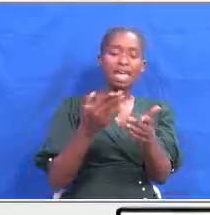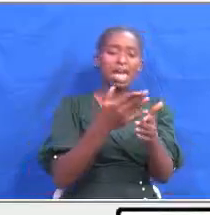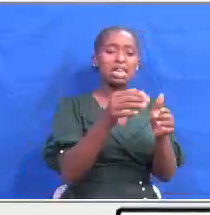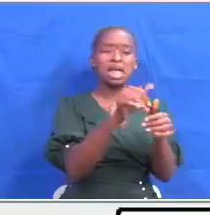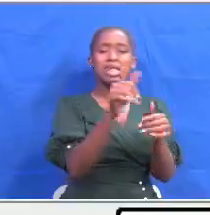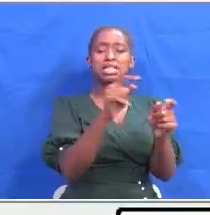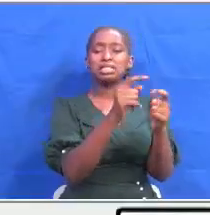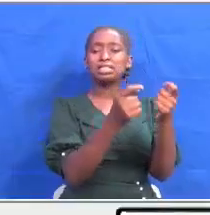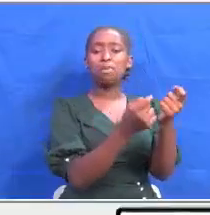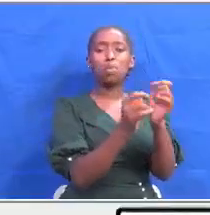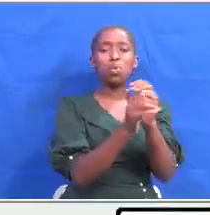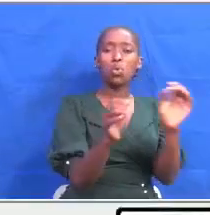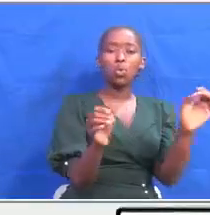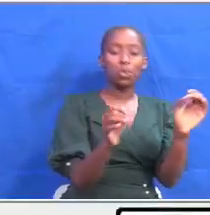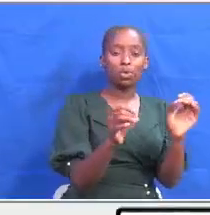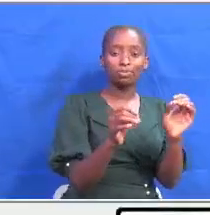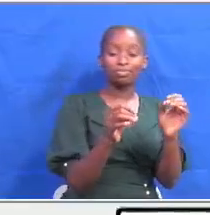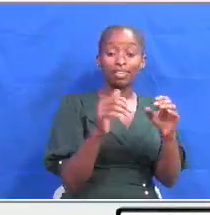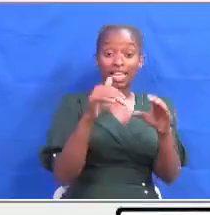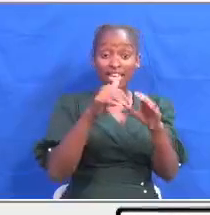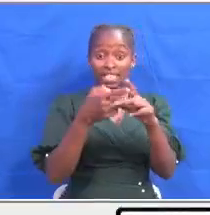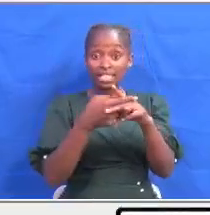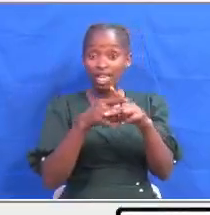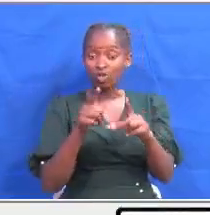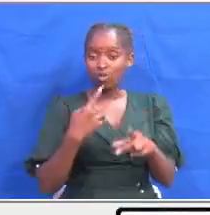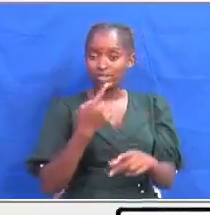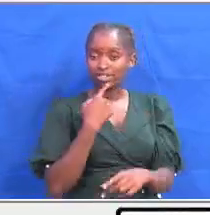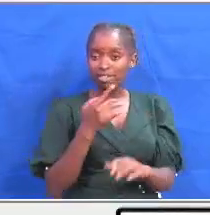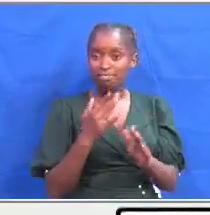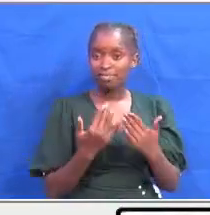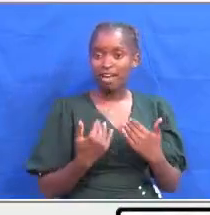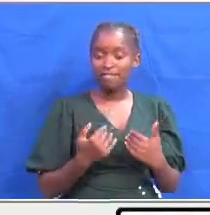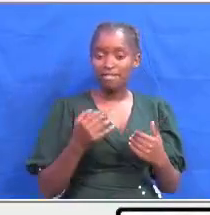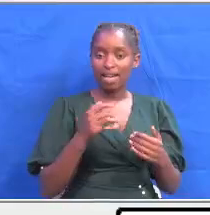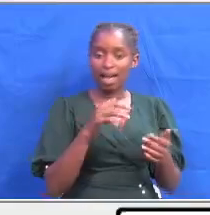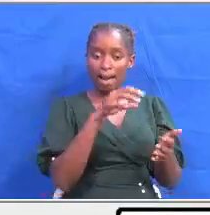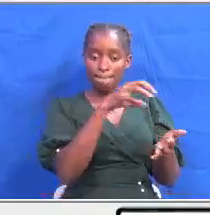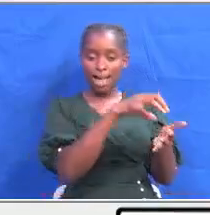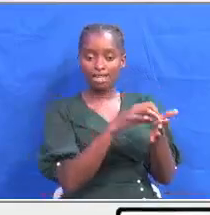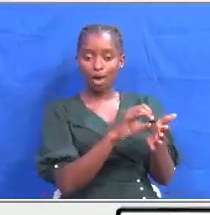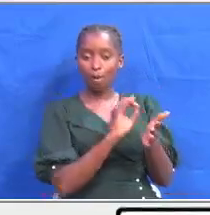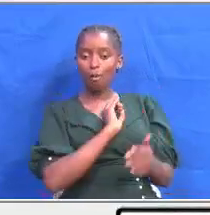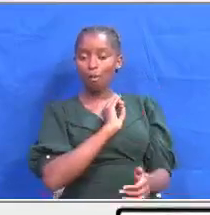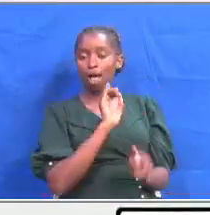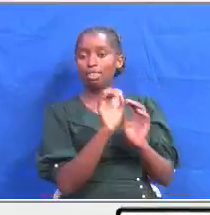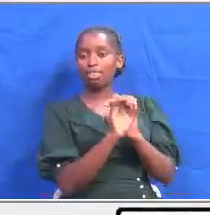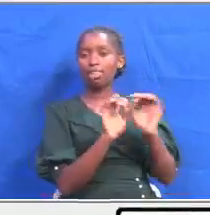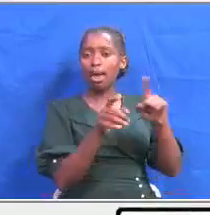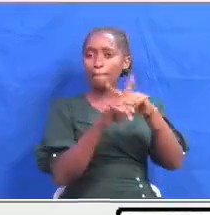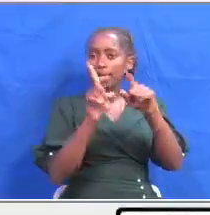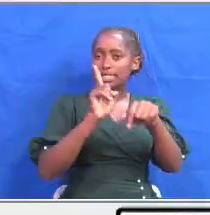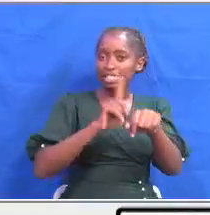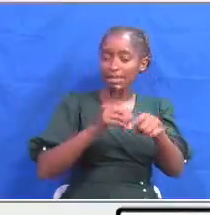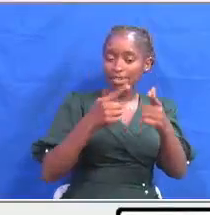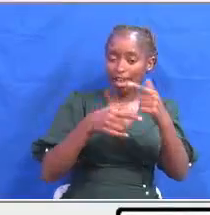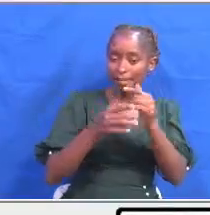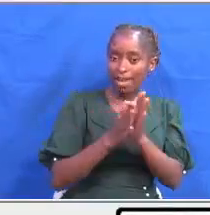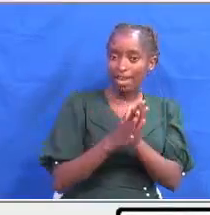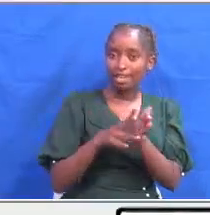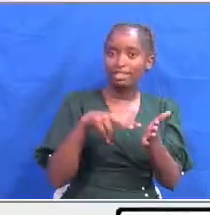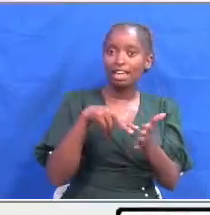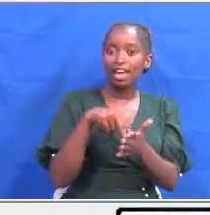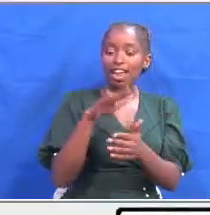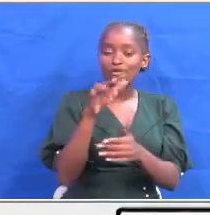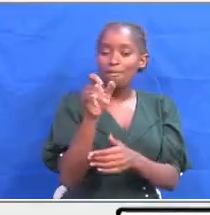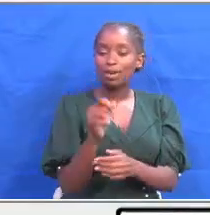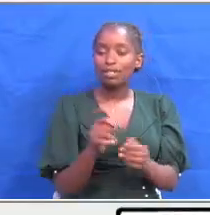thought. In fact, in the beginning, we had said, this is not our matter. But when you come and you stand on every podium, just like